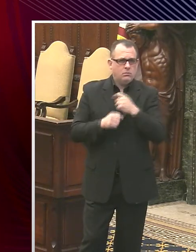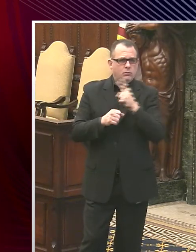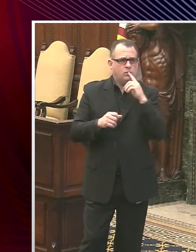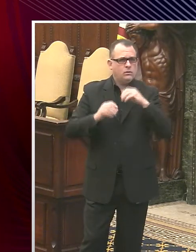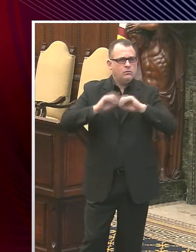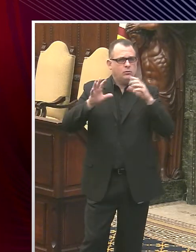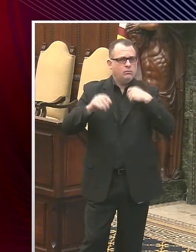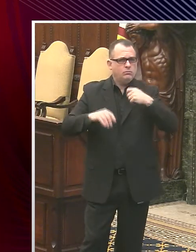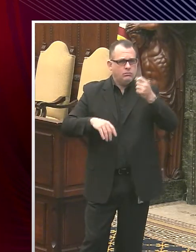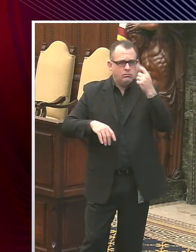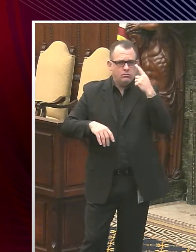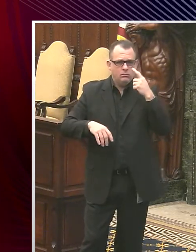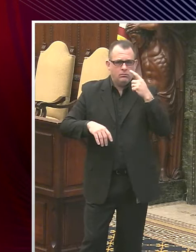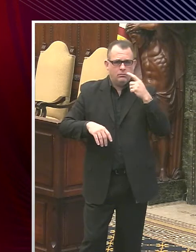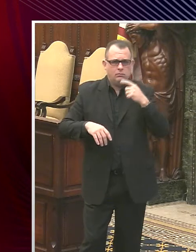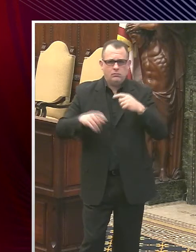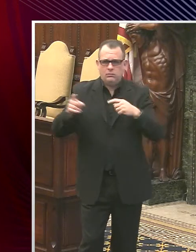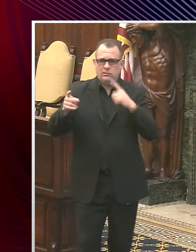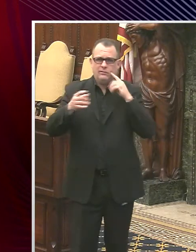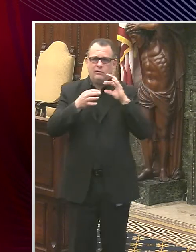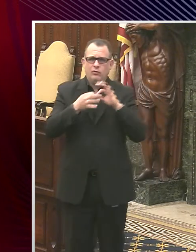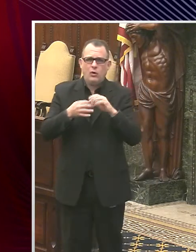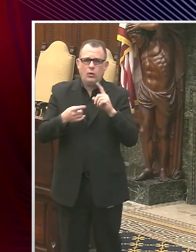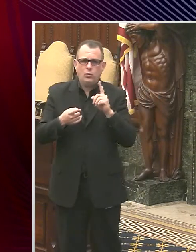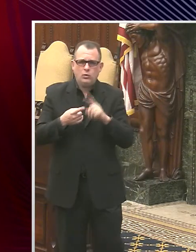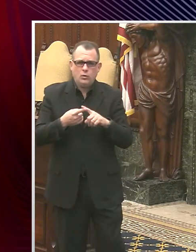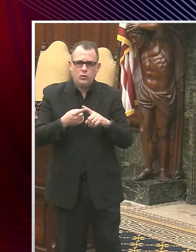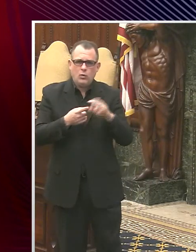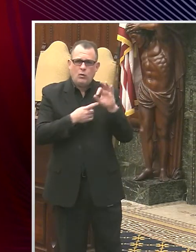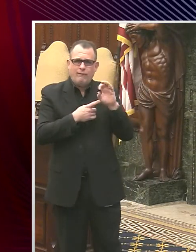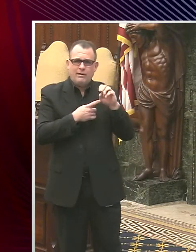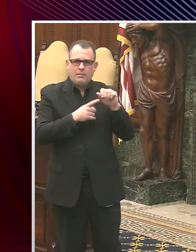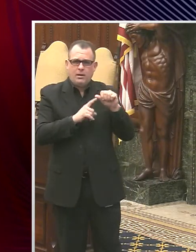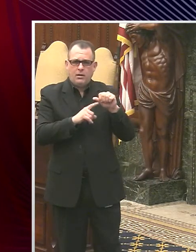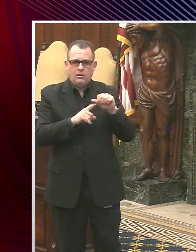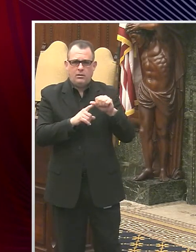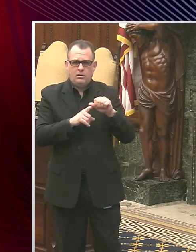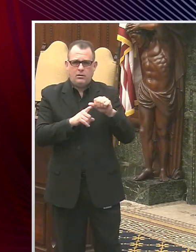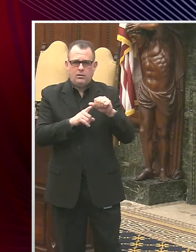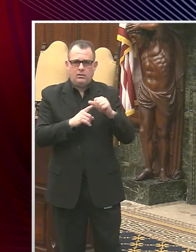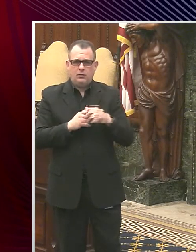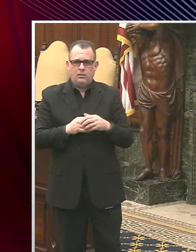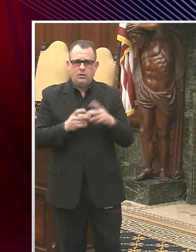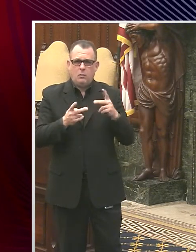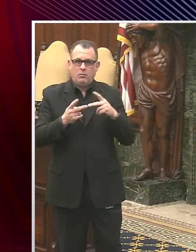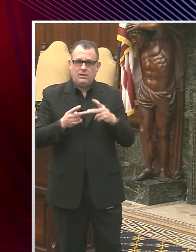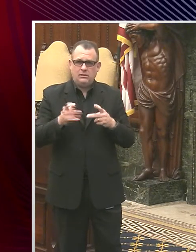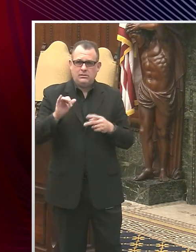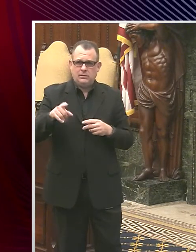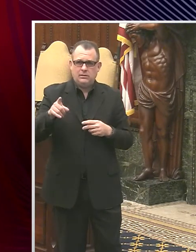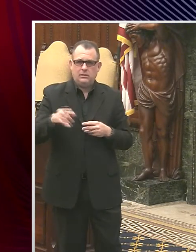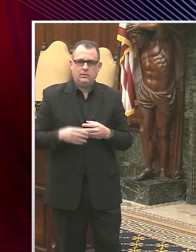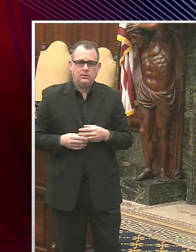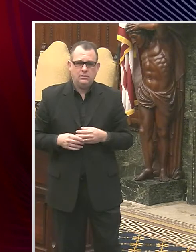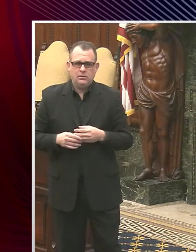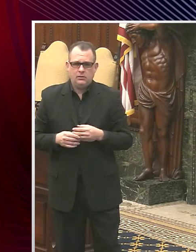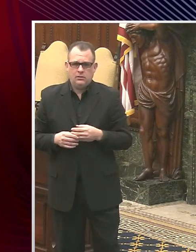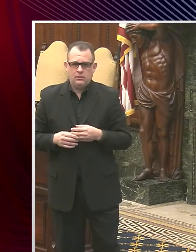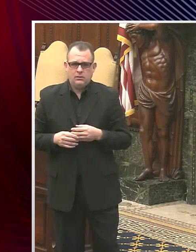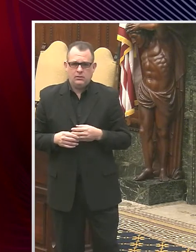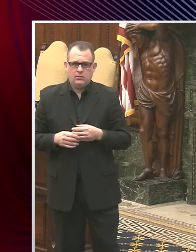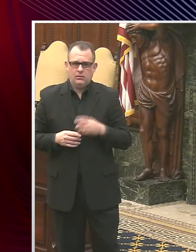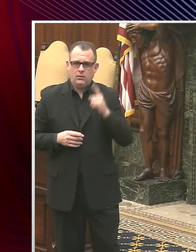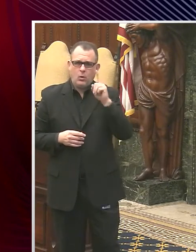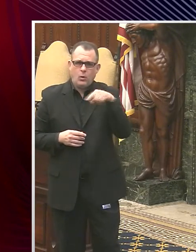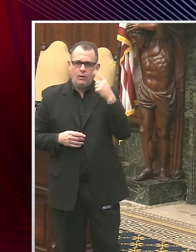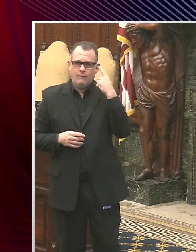it. In regards to the FEMA site, are you So at this point, it's only people within the